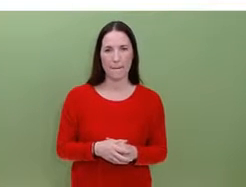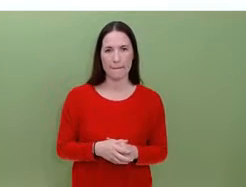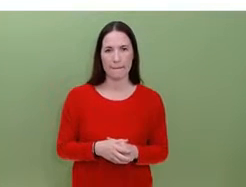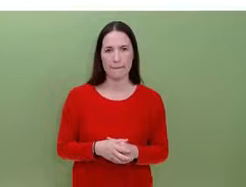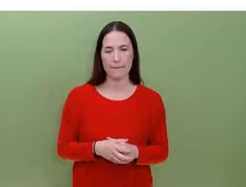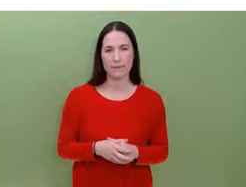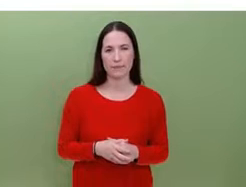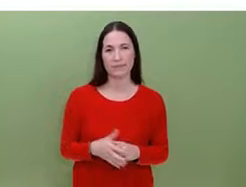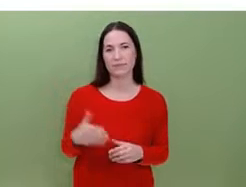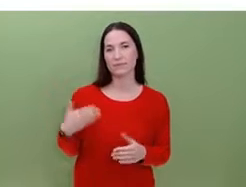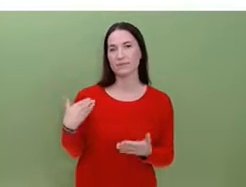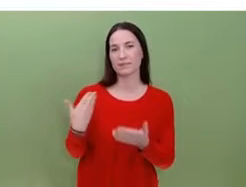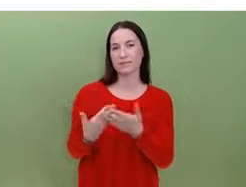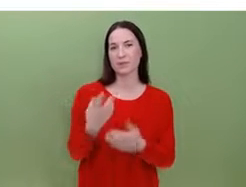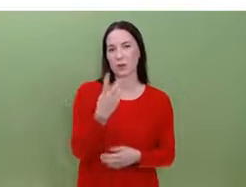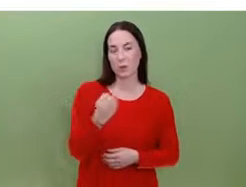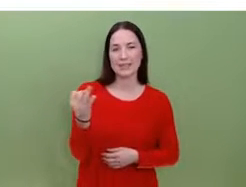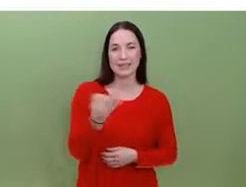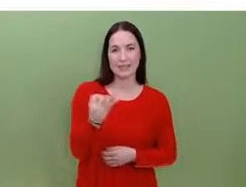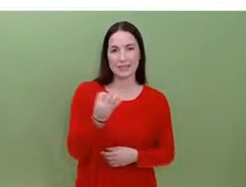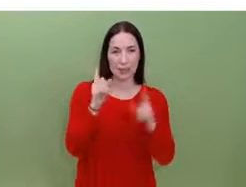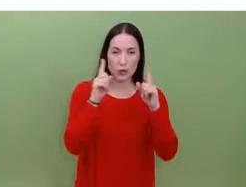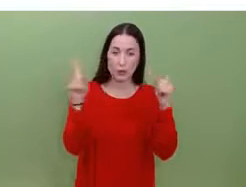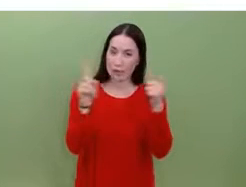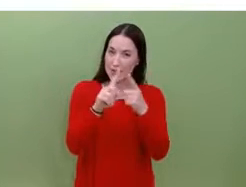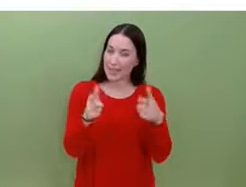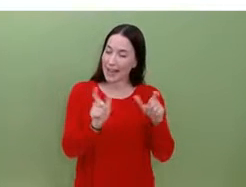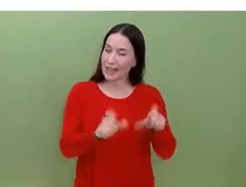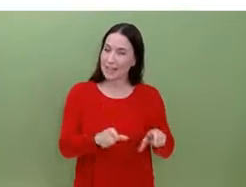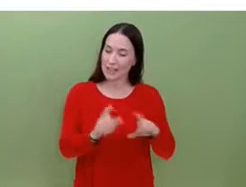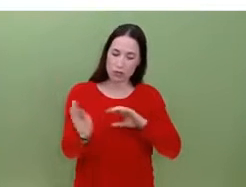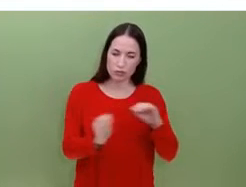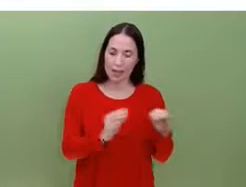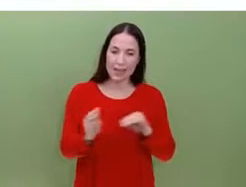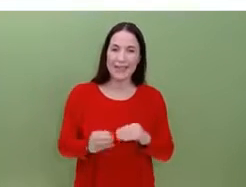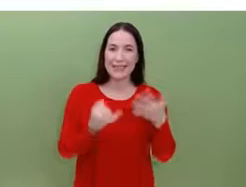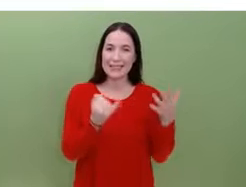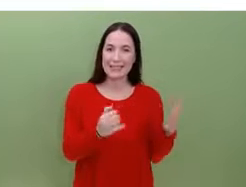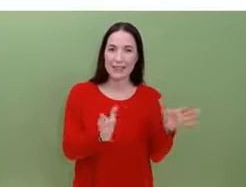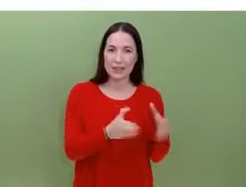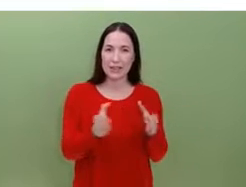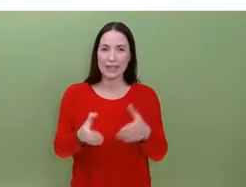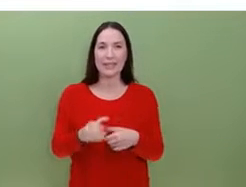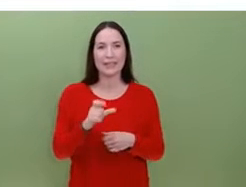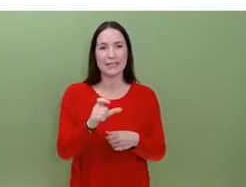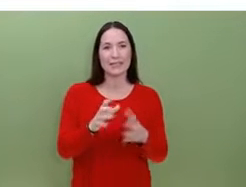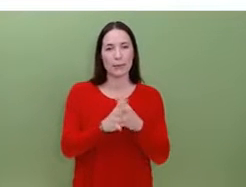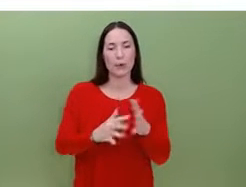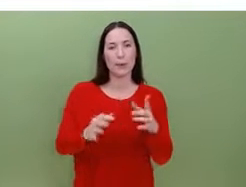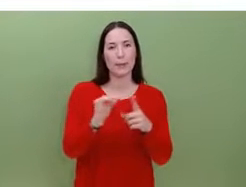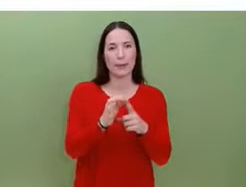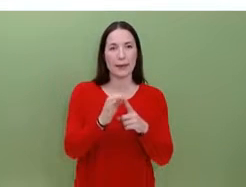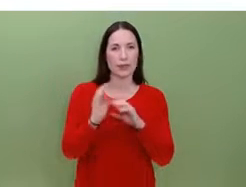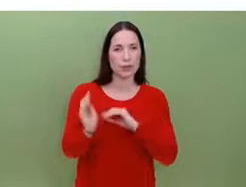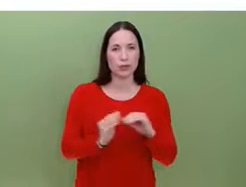Since 2017, the University of Exeter have trained 6 cohorts of CWP trainees, resulting in a total